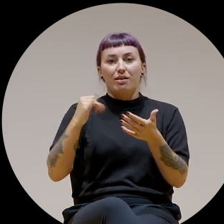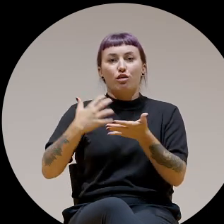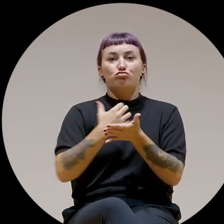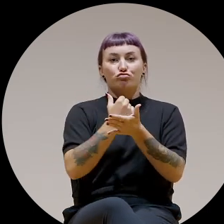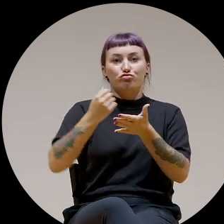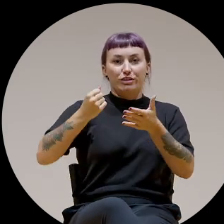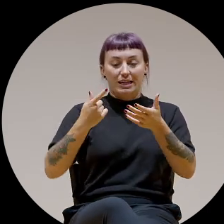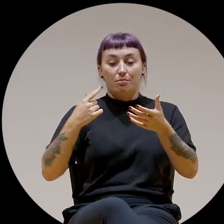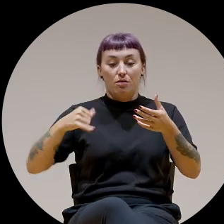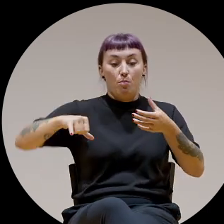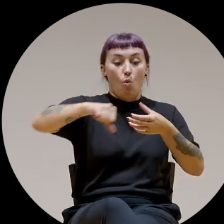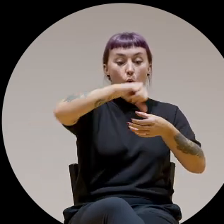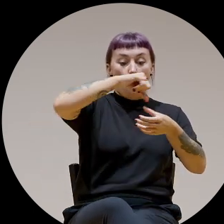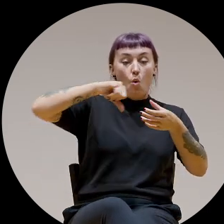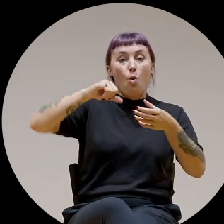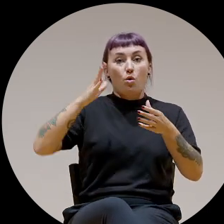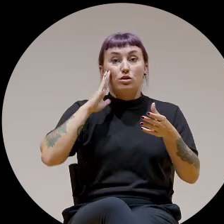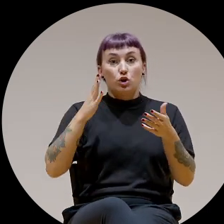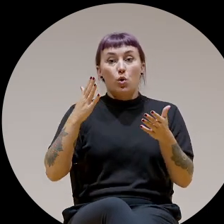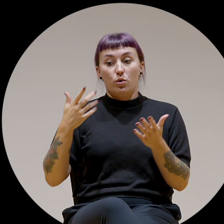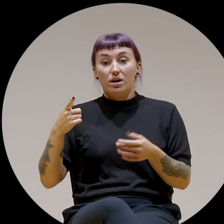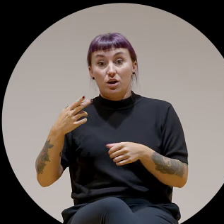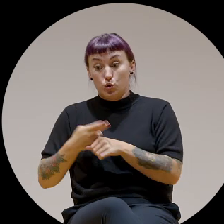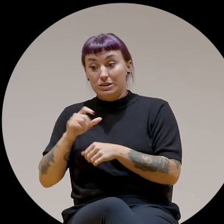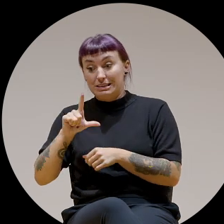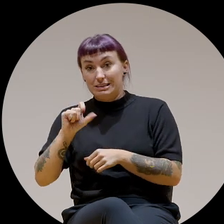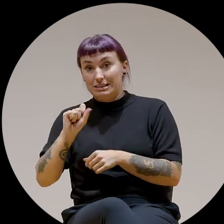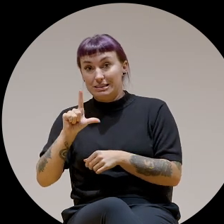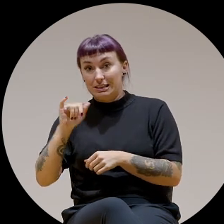you pour that over the vessel. Well, he painted with this slip.